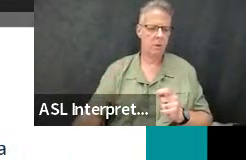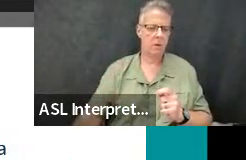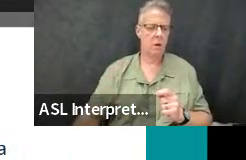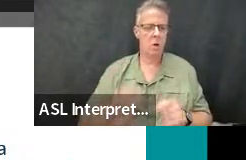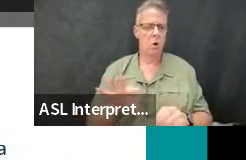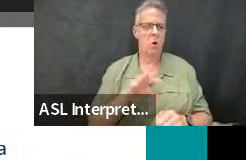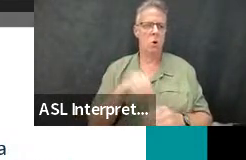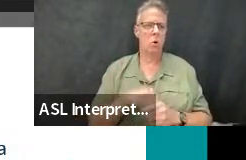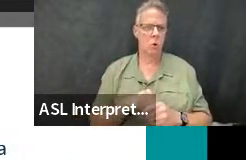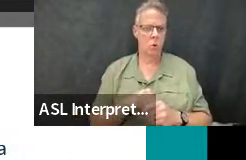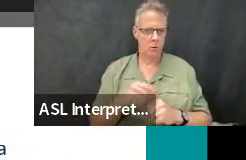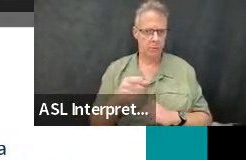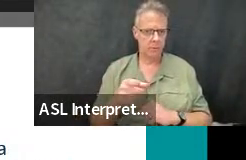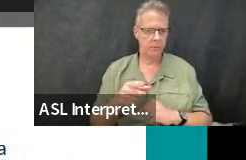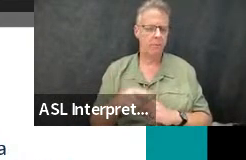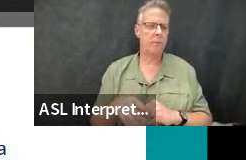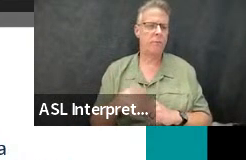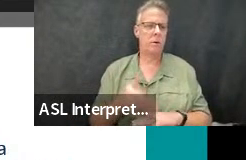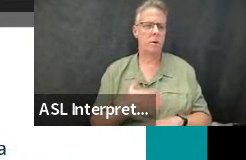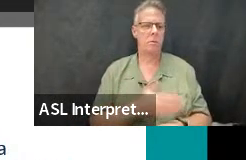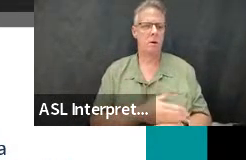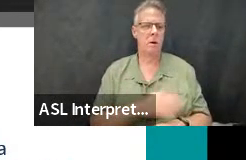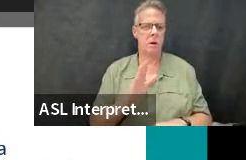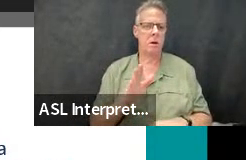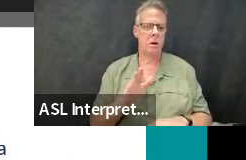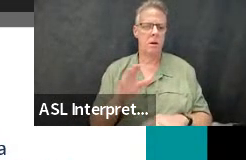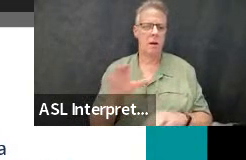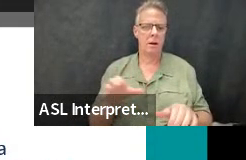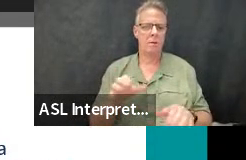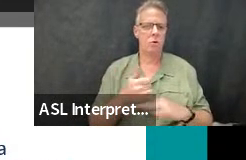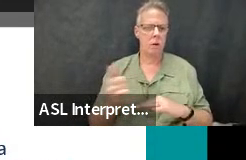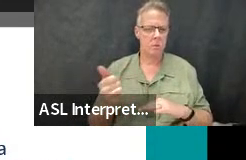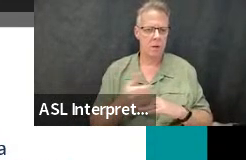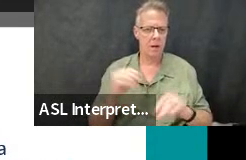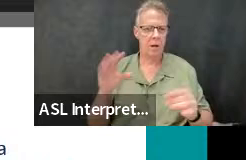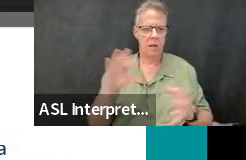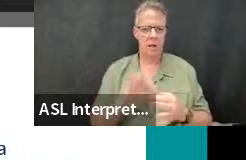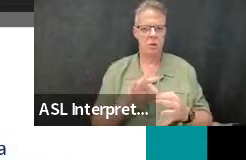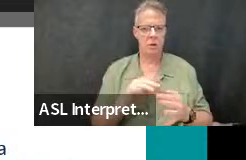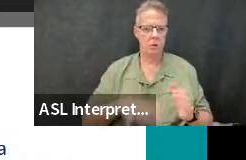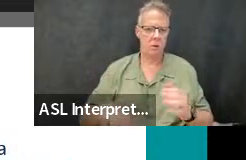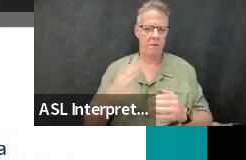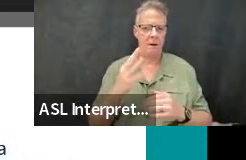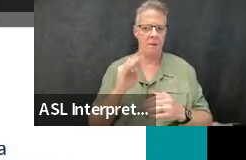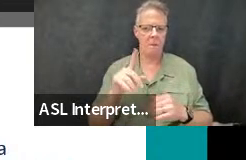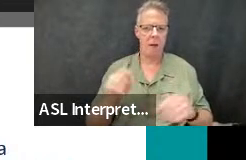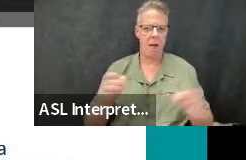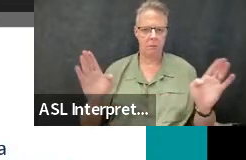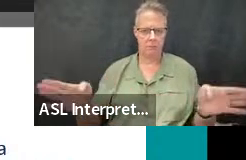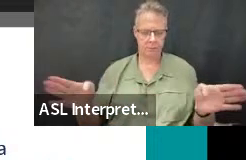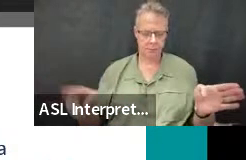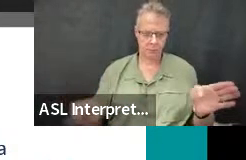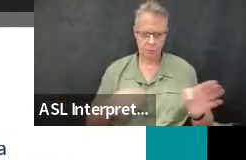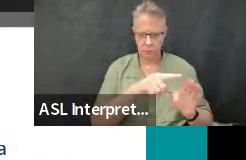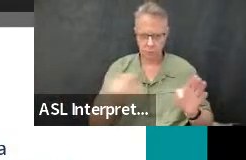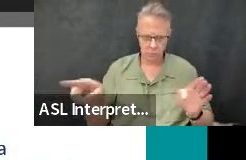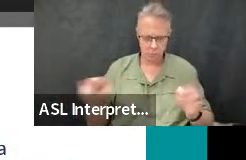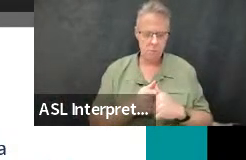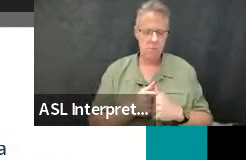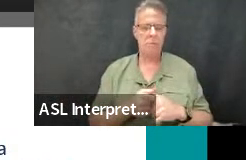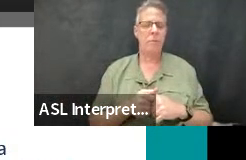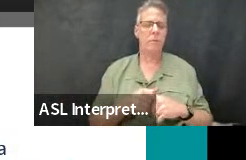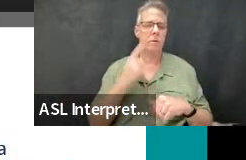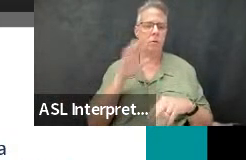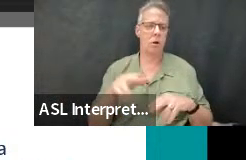includes the improving active transportation facilities and connections throughout the 5-mile corridor, extending light